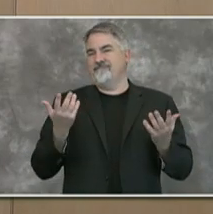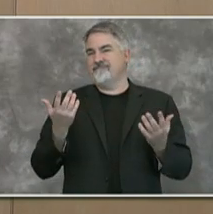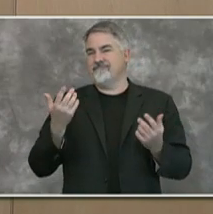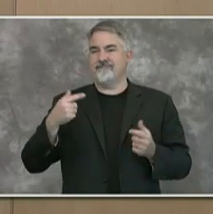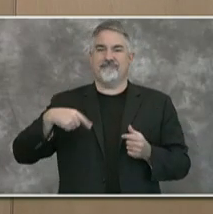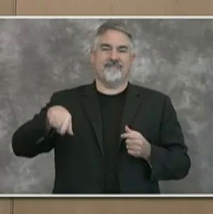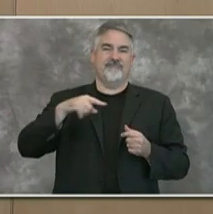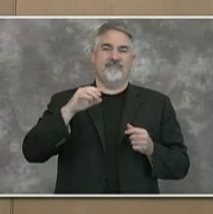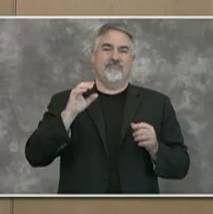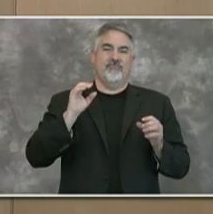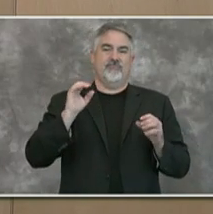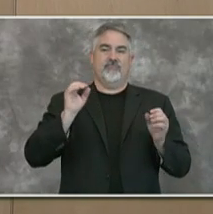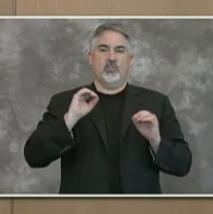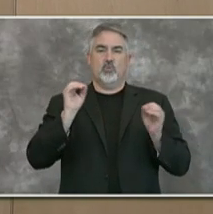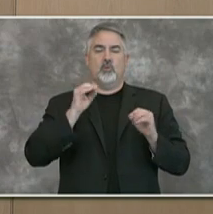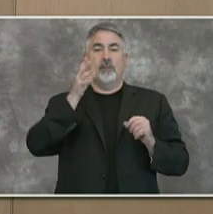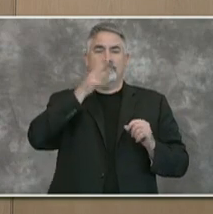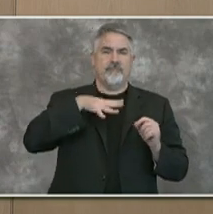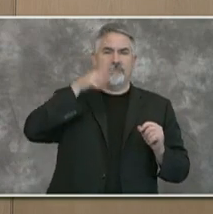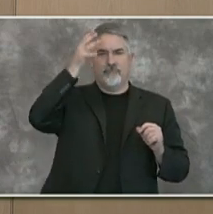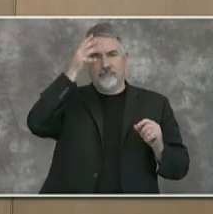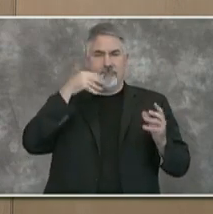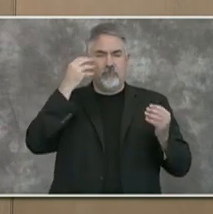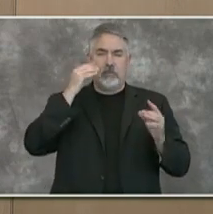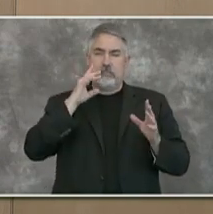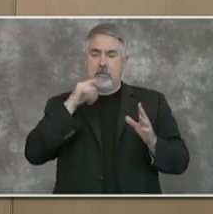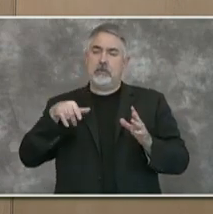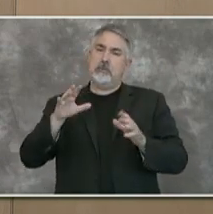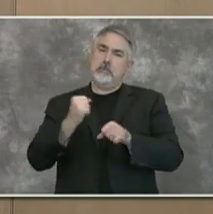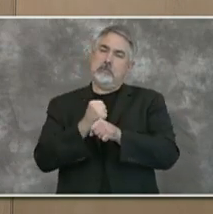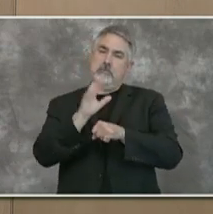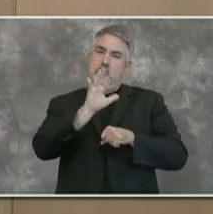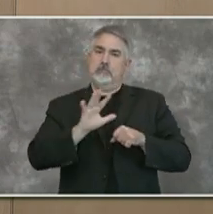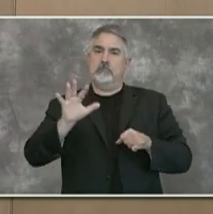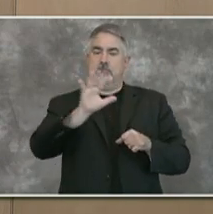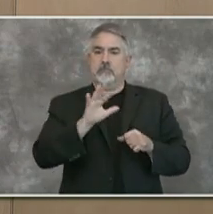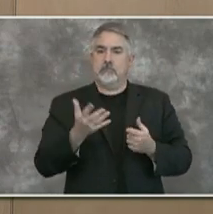identification, and this represents 0.6% of the total number of cases.